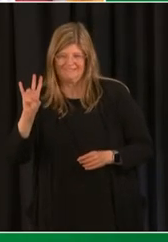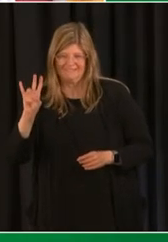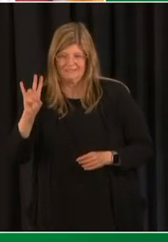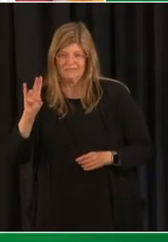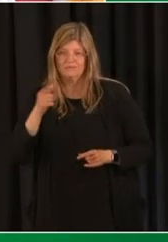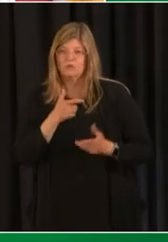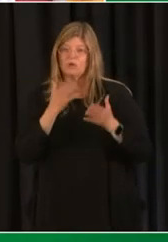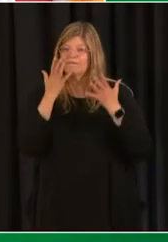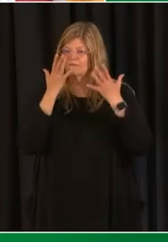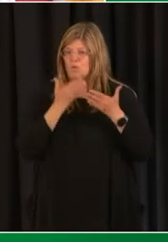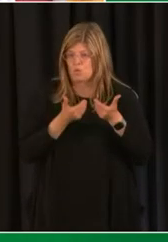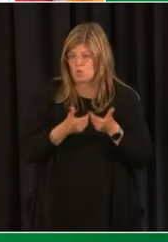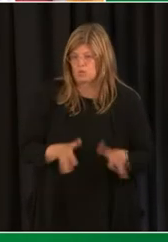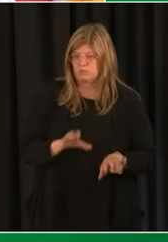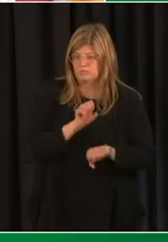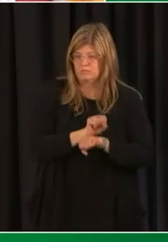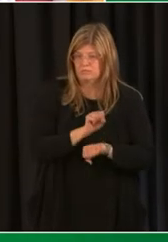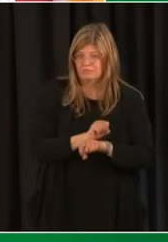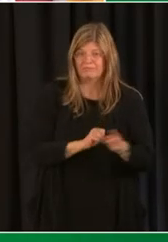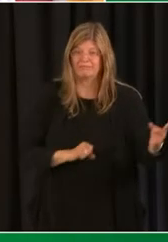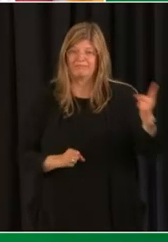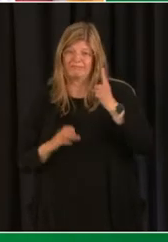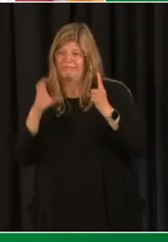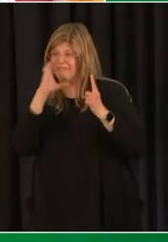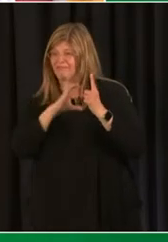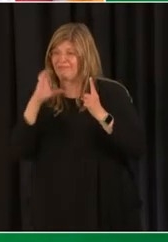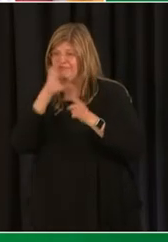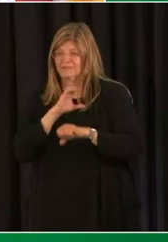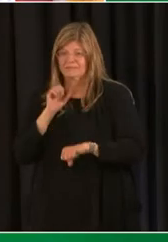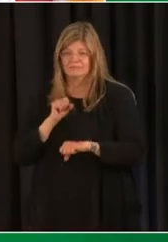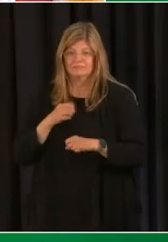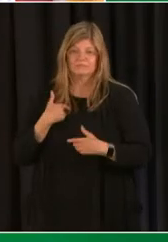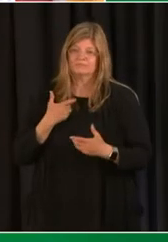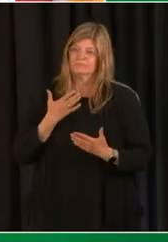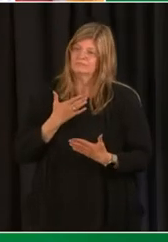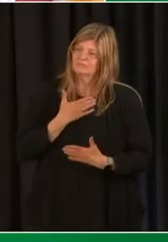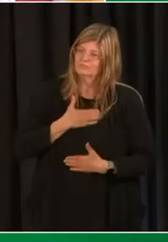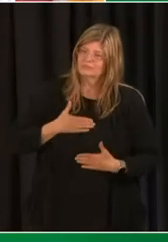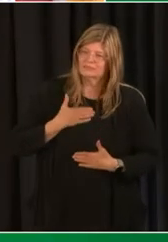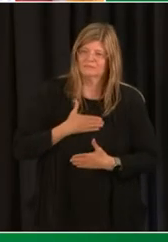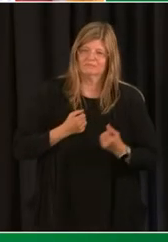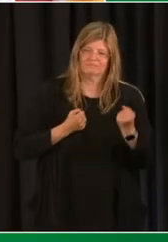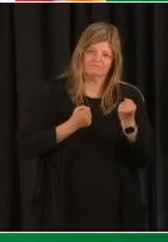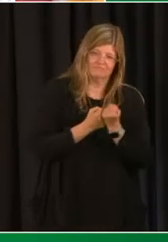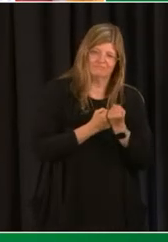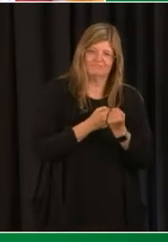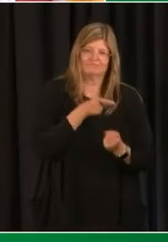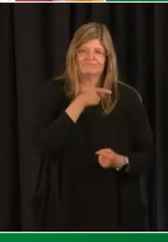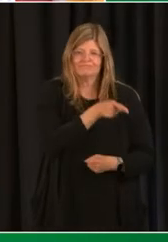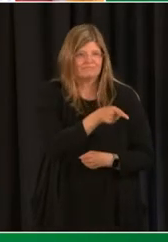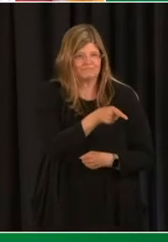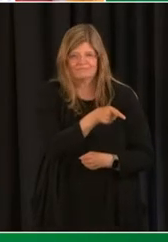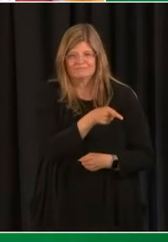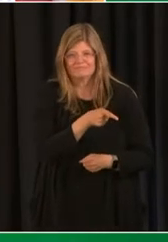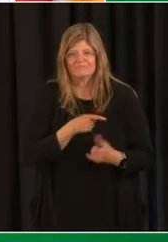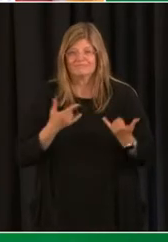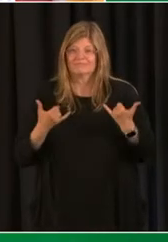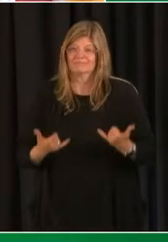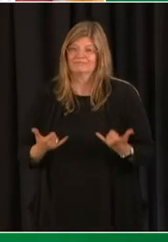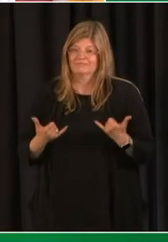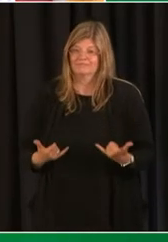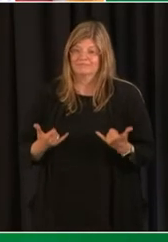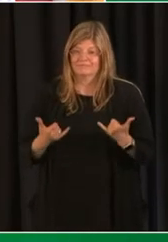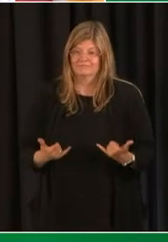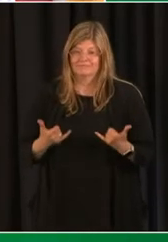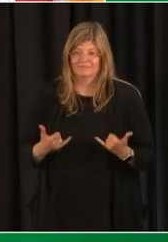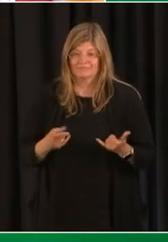job and came to us seeking assistance, and I'm delighted we were certainly able to support and help her. So, Ms.